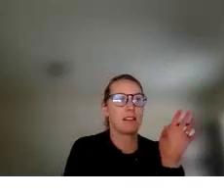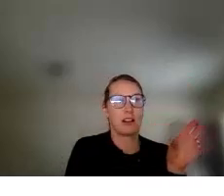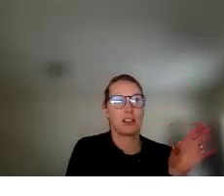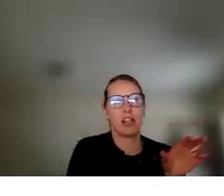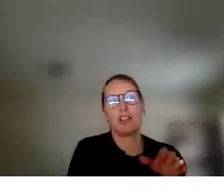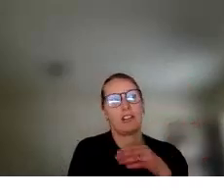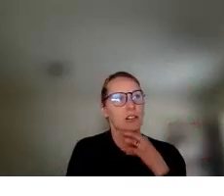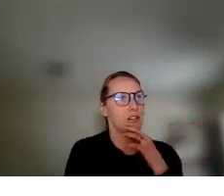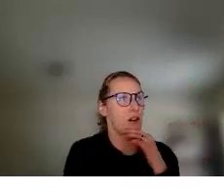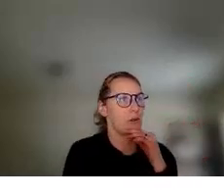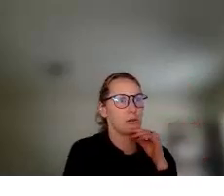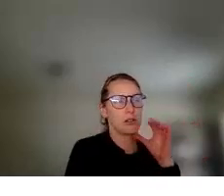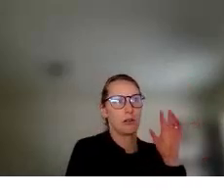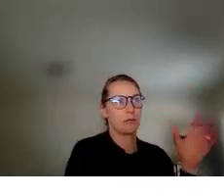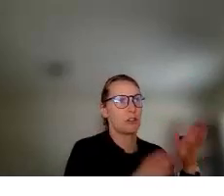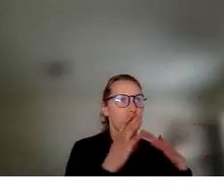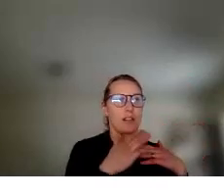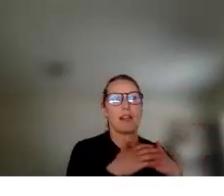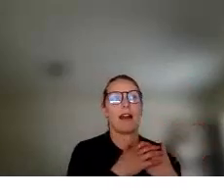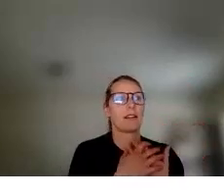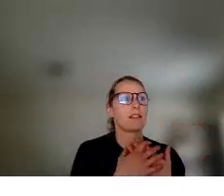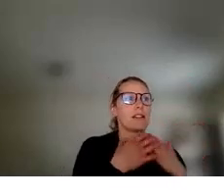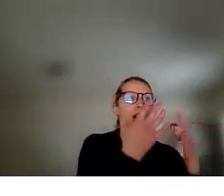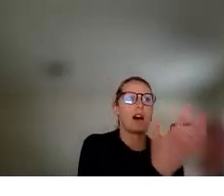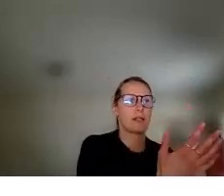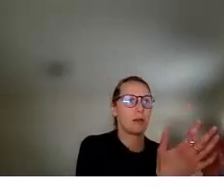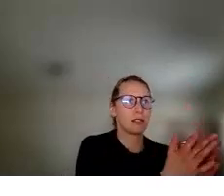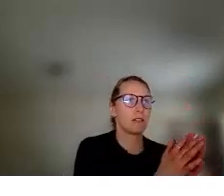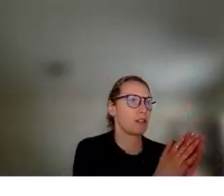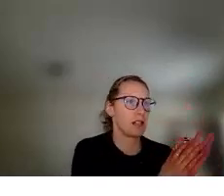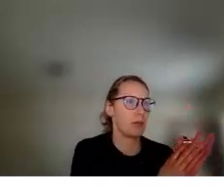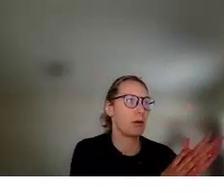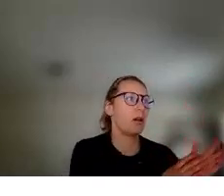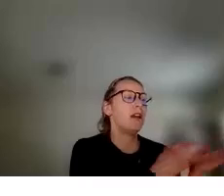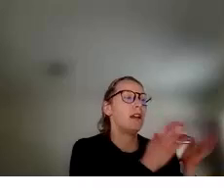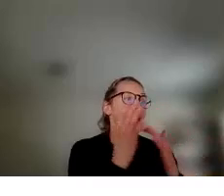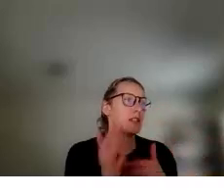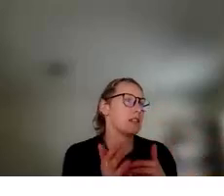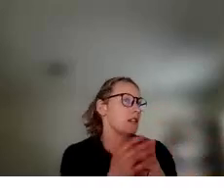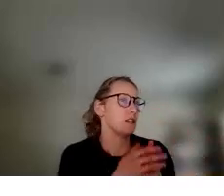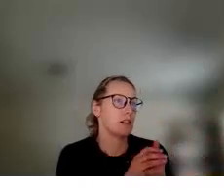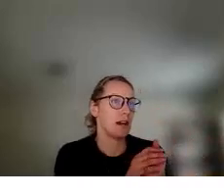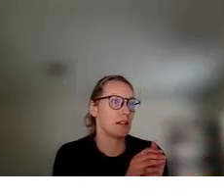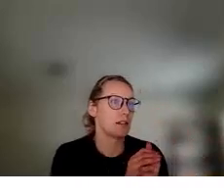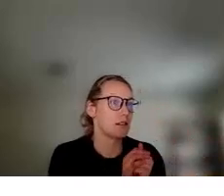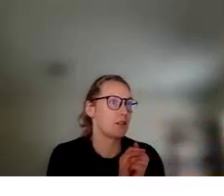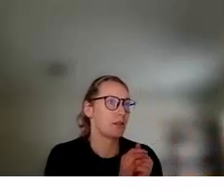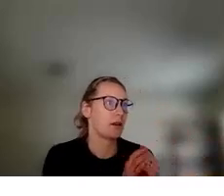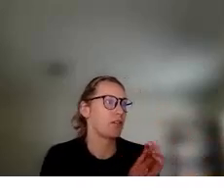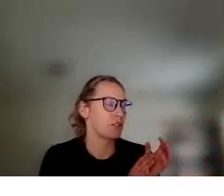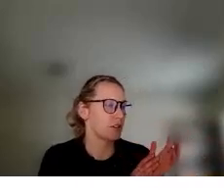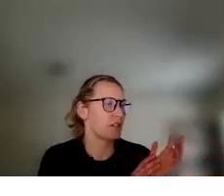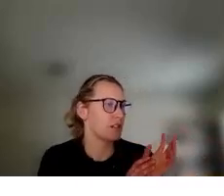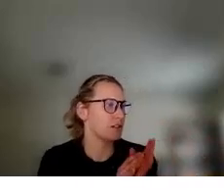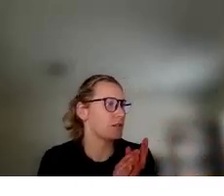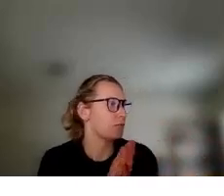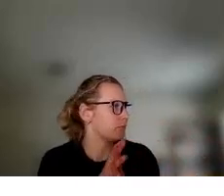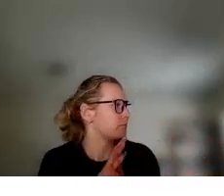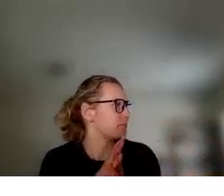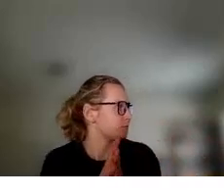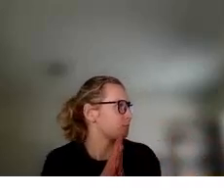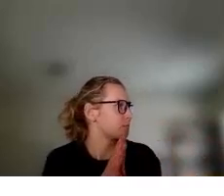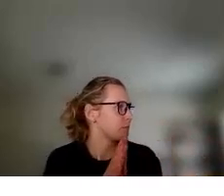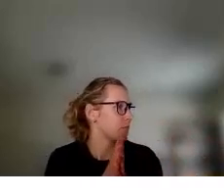time. That is changing. So, children can access hospice, for example, and continue to access all their waiver